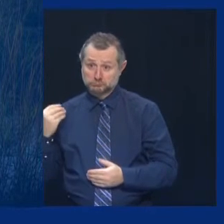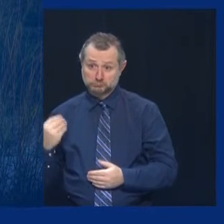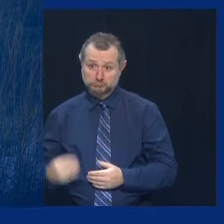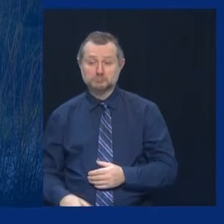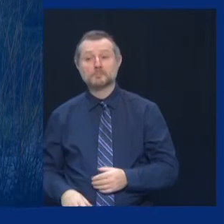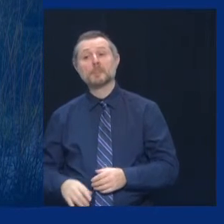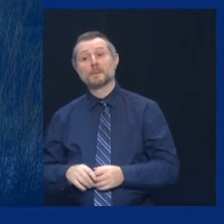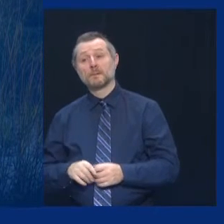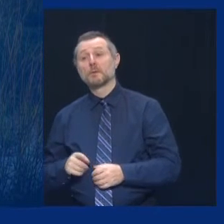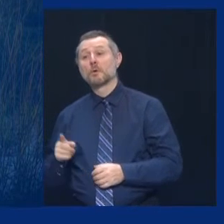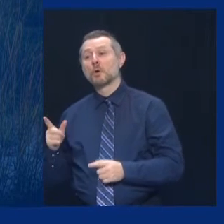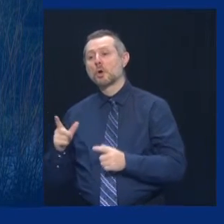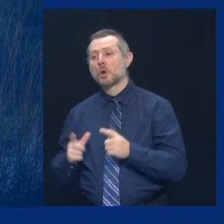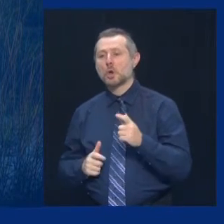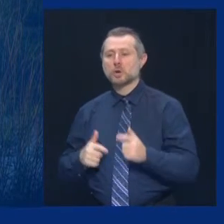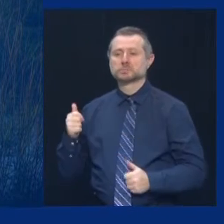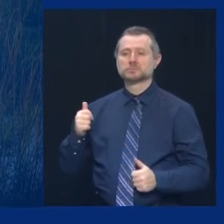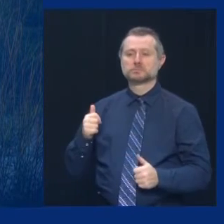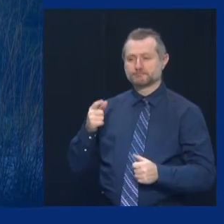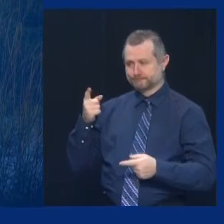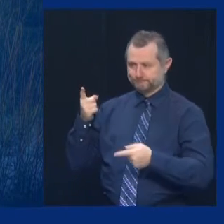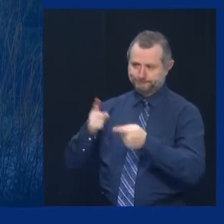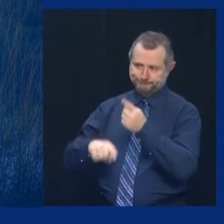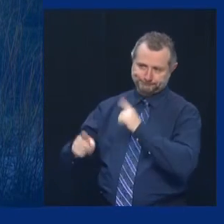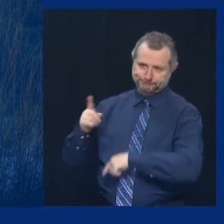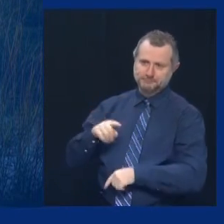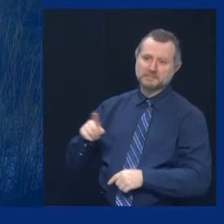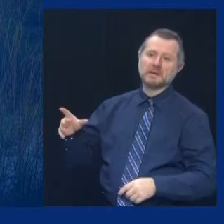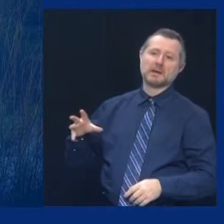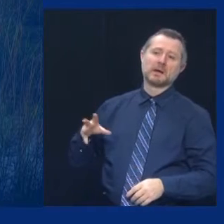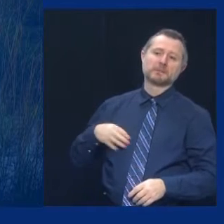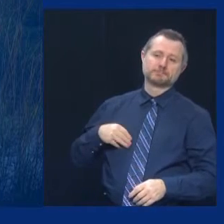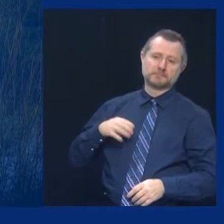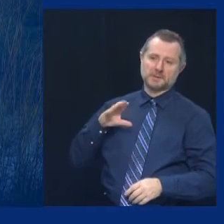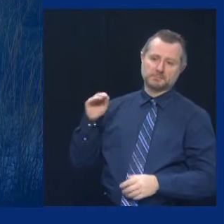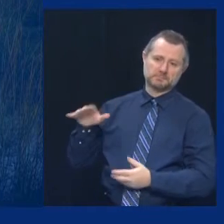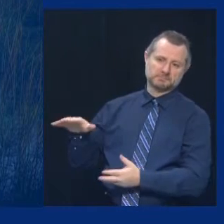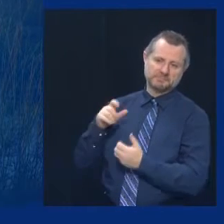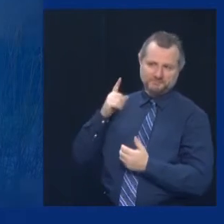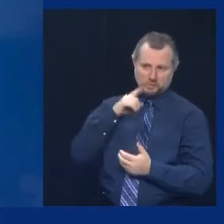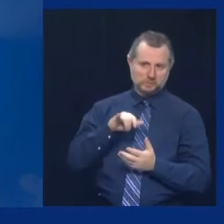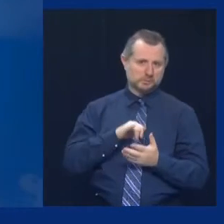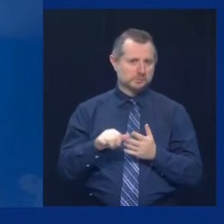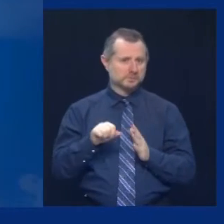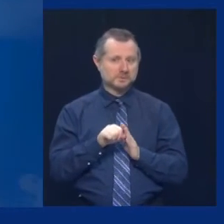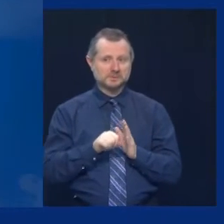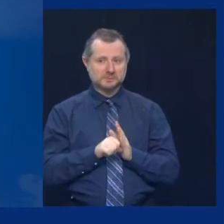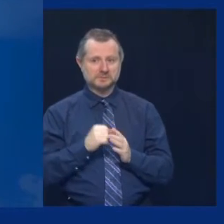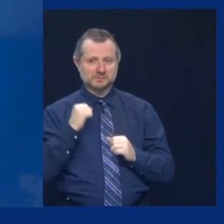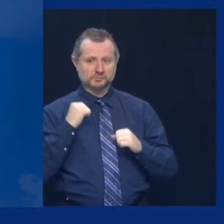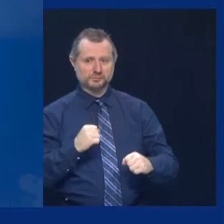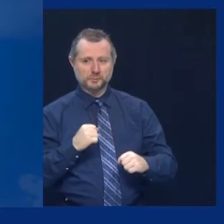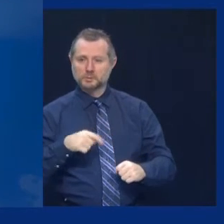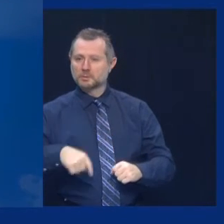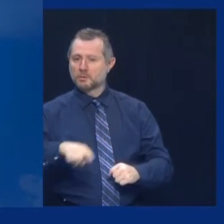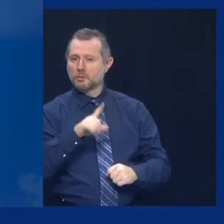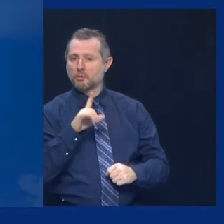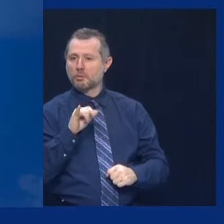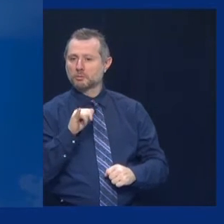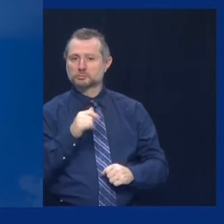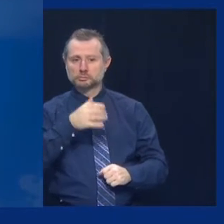settlement in the state history. It was a long fight, but it will protect the drinking water for the people on Long Island. And it was